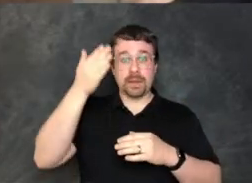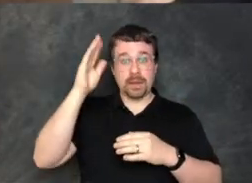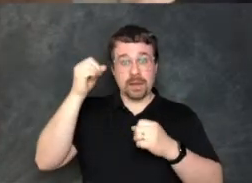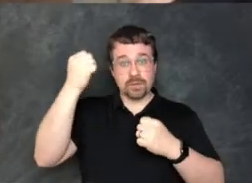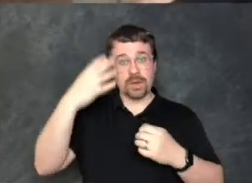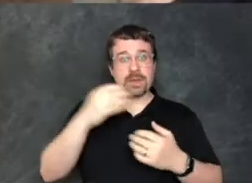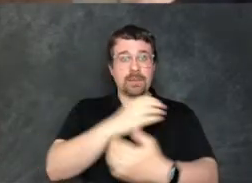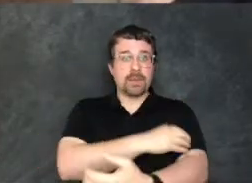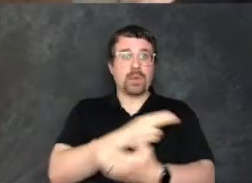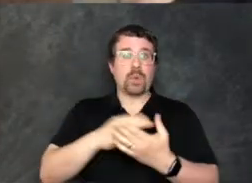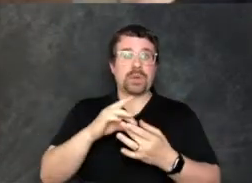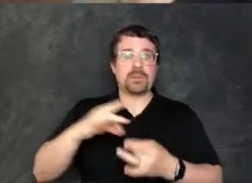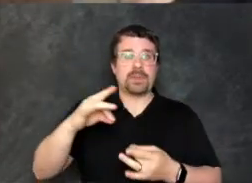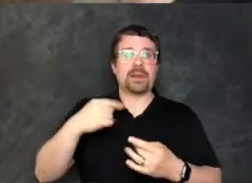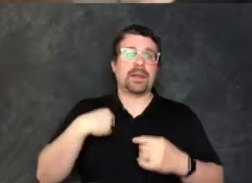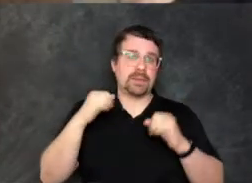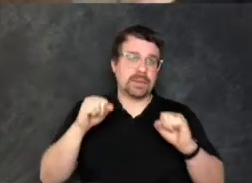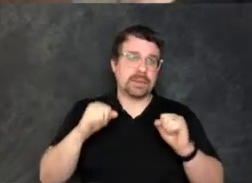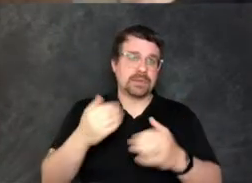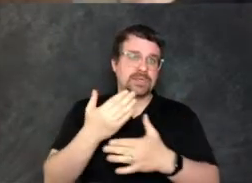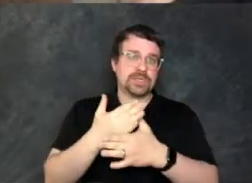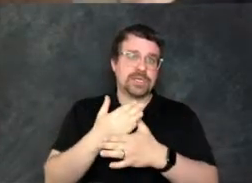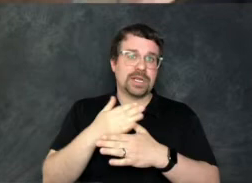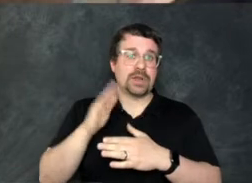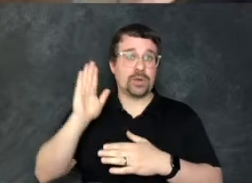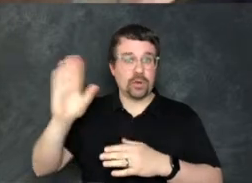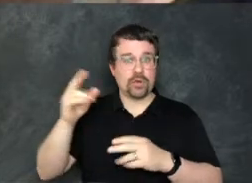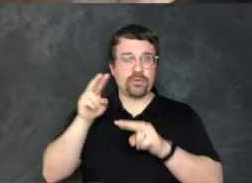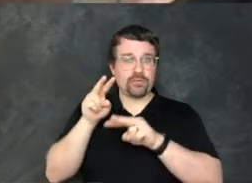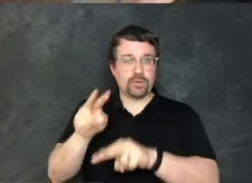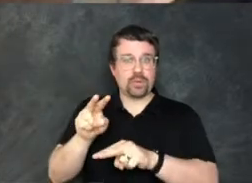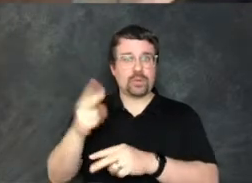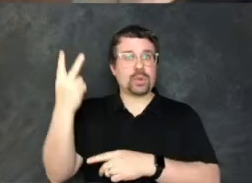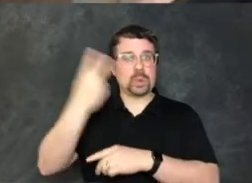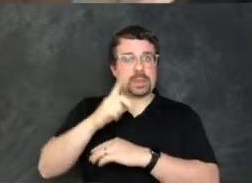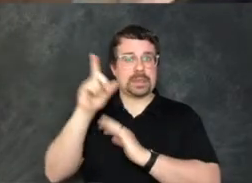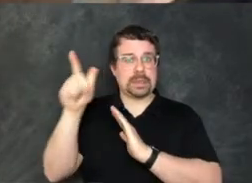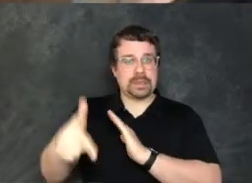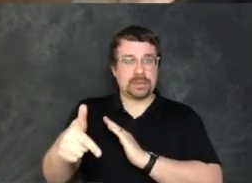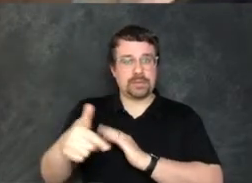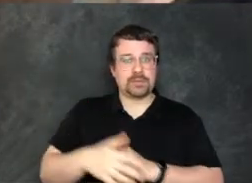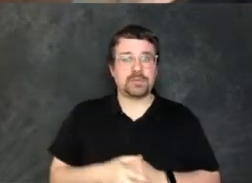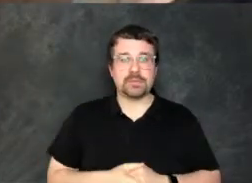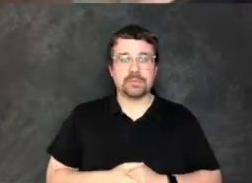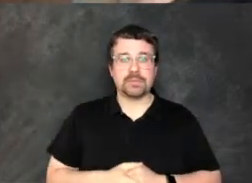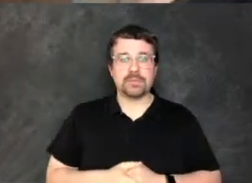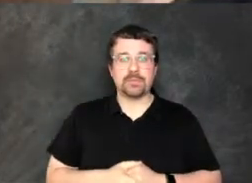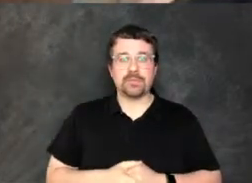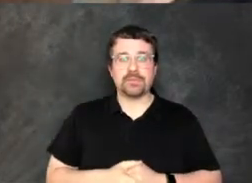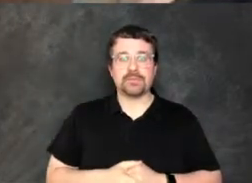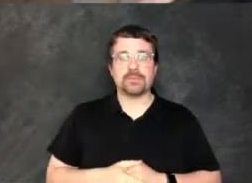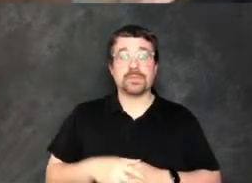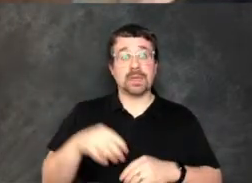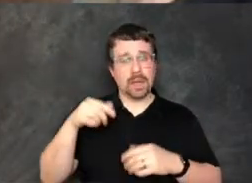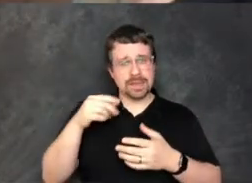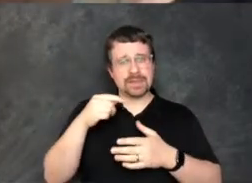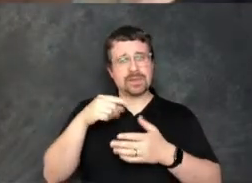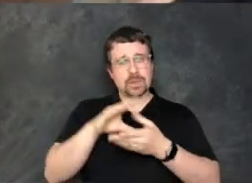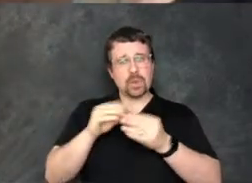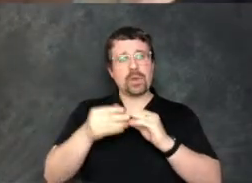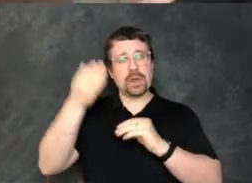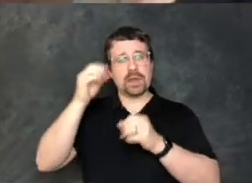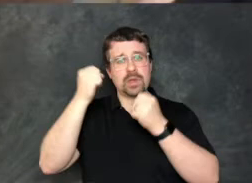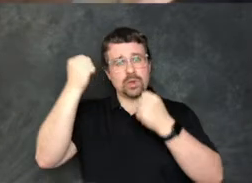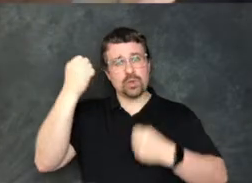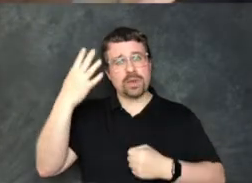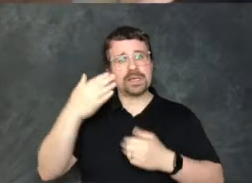that by God's grace and the power of the Holy Spirit, I was able to share at her funeral 2 days later. And